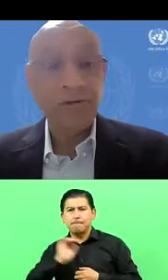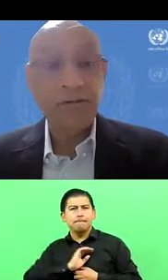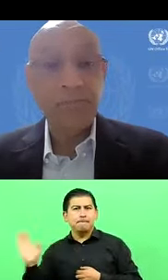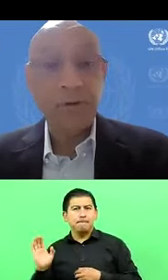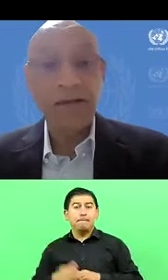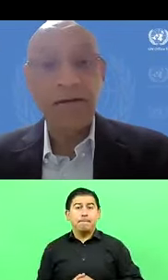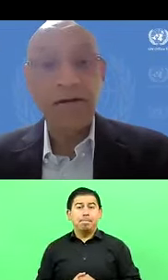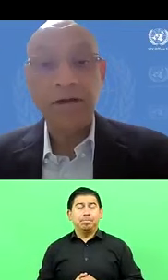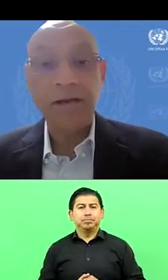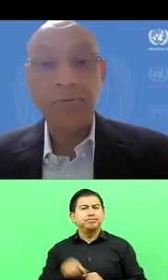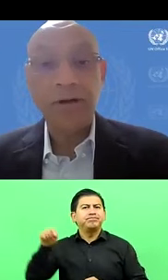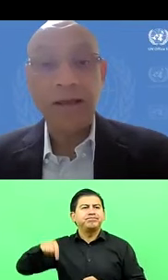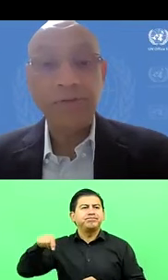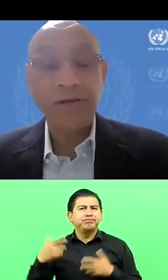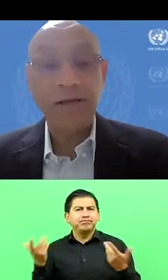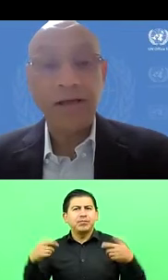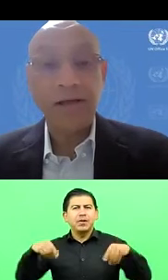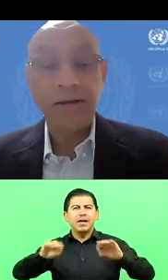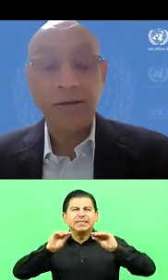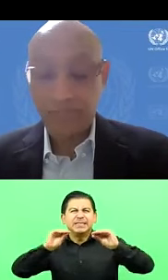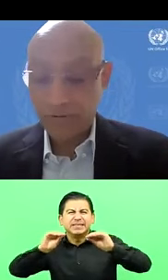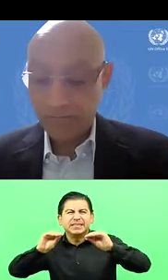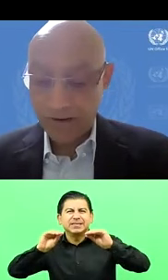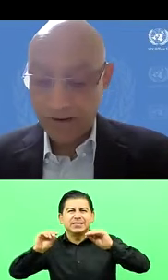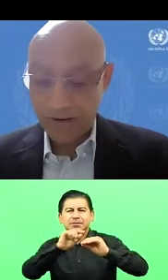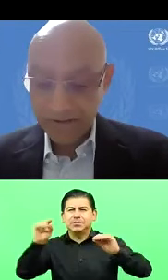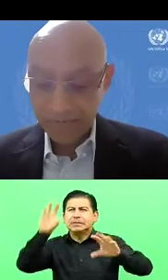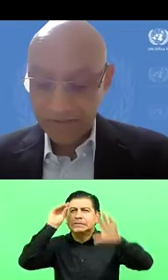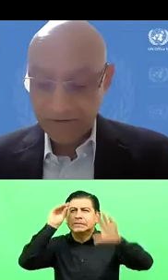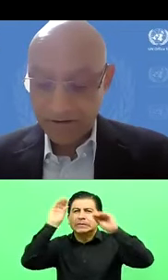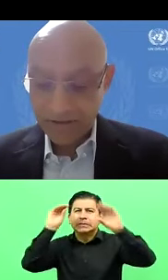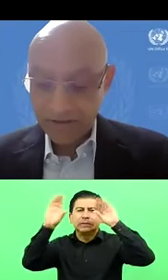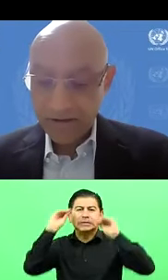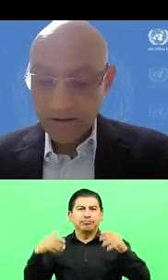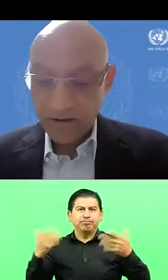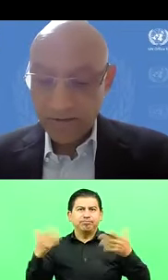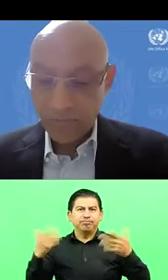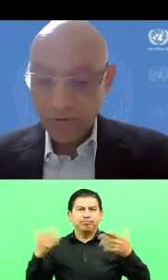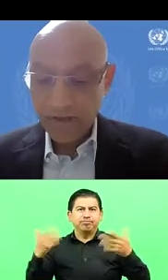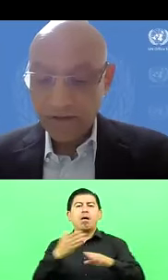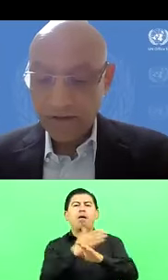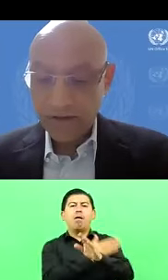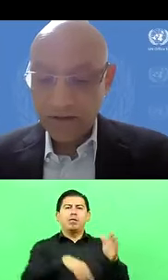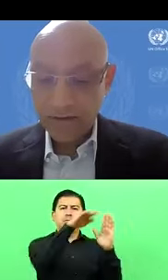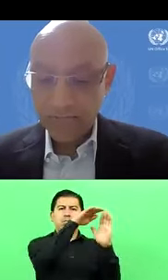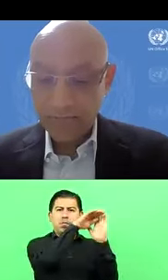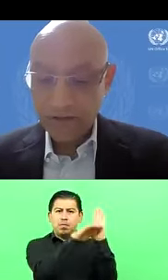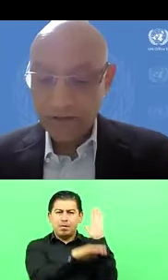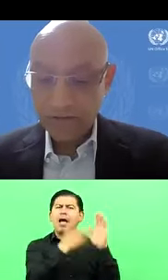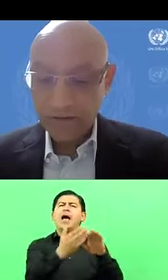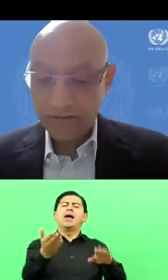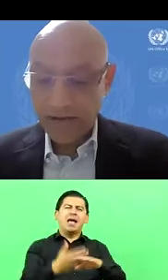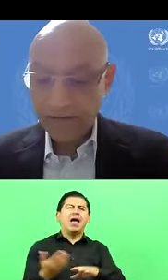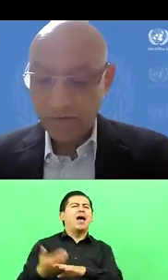follows the prior training programs for many years, which have covered more than